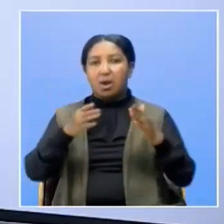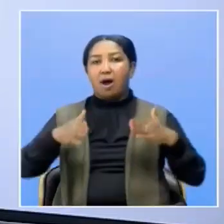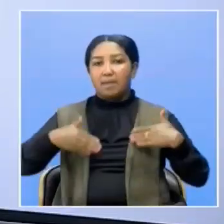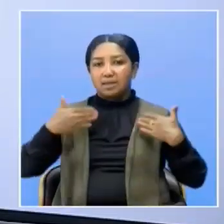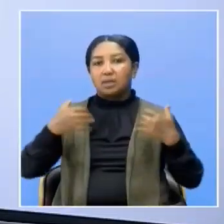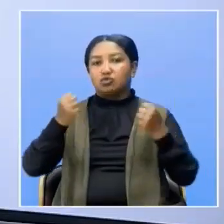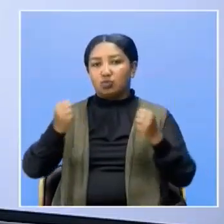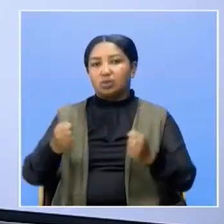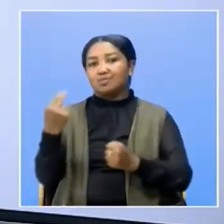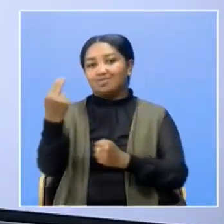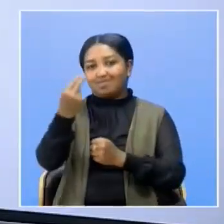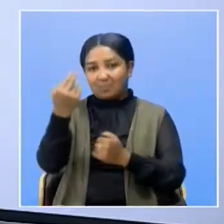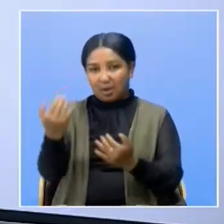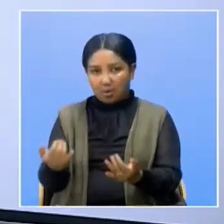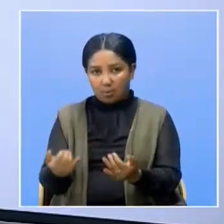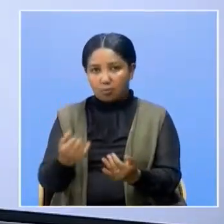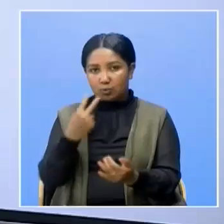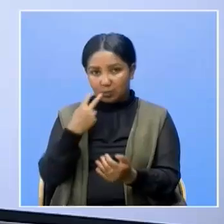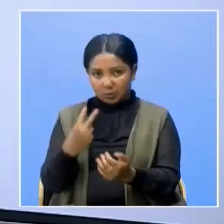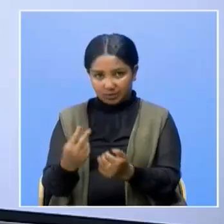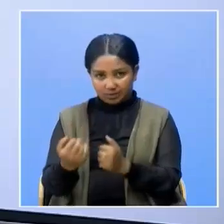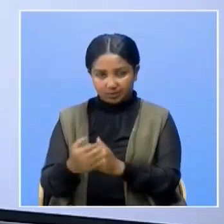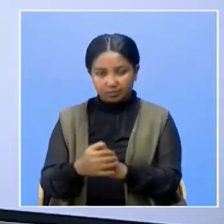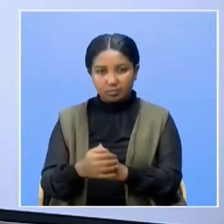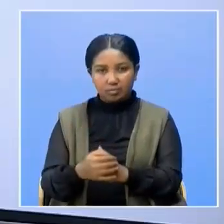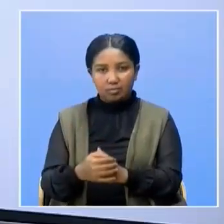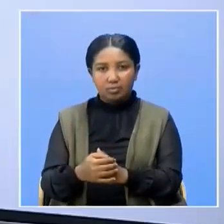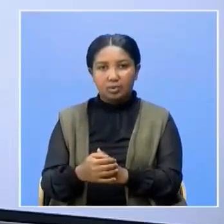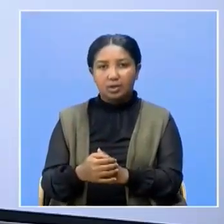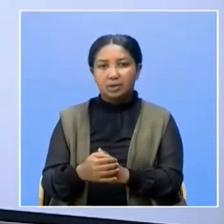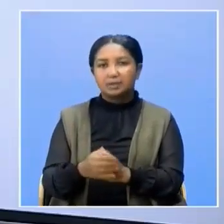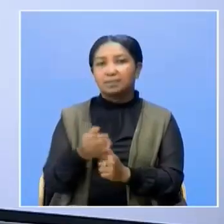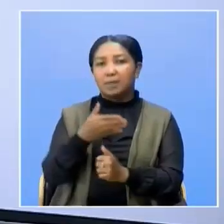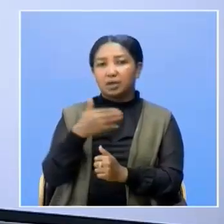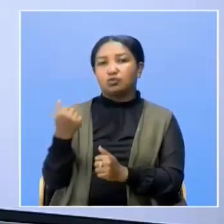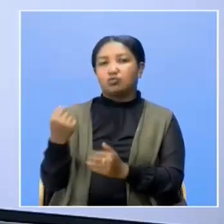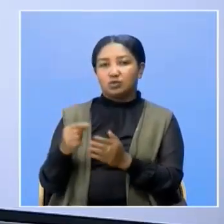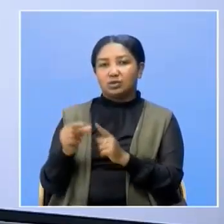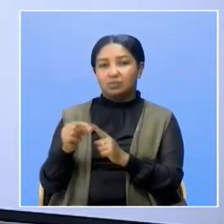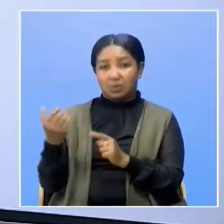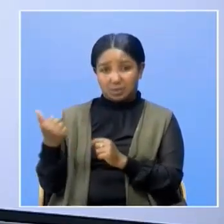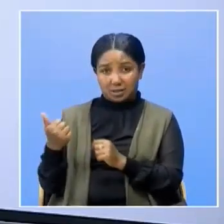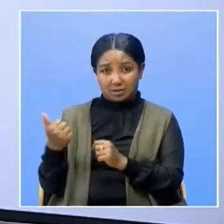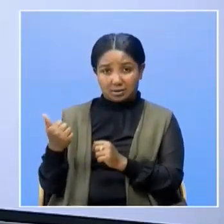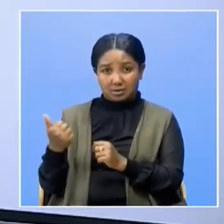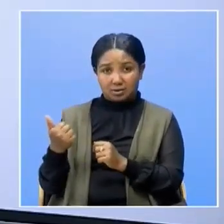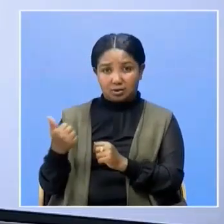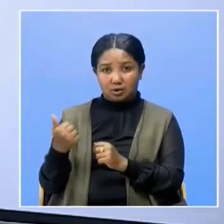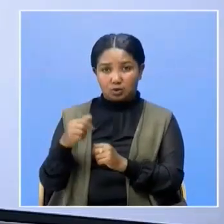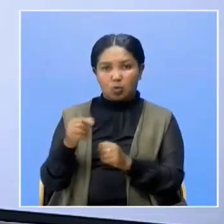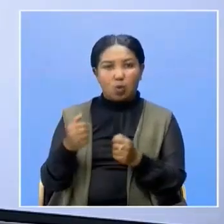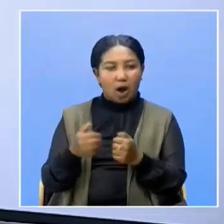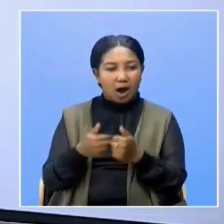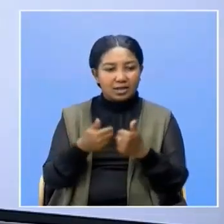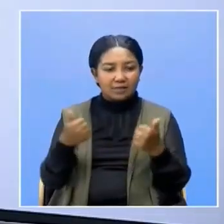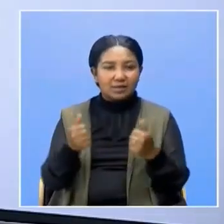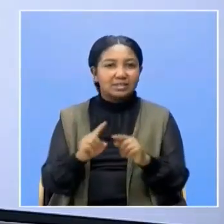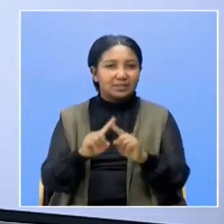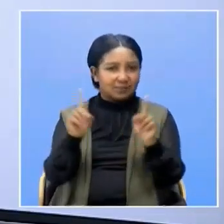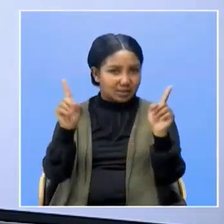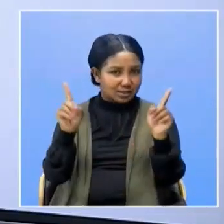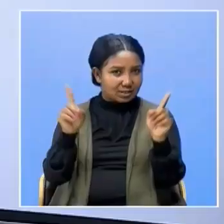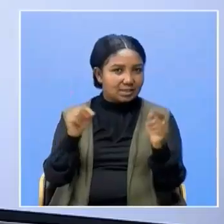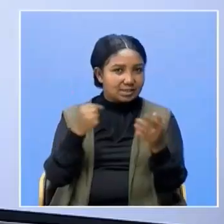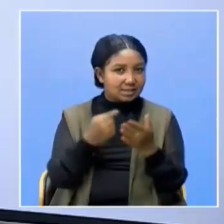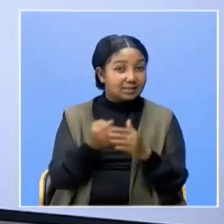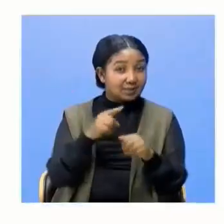strongest. Now look, actually it's better to use these words, right? In order to identify the difference.